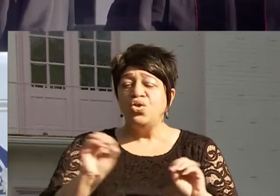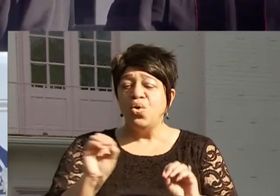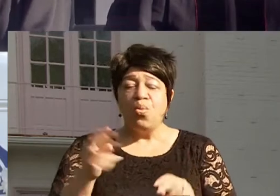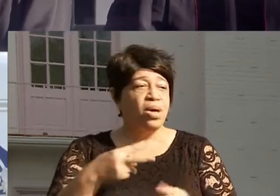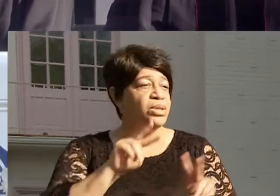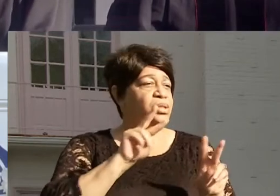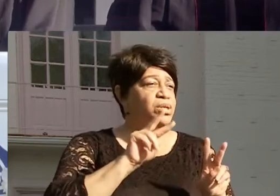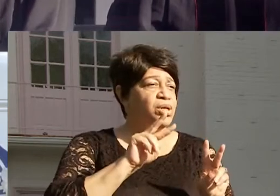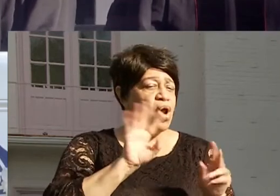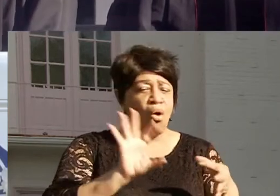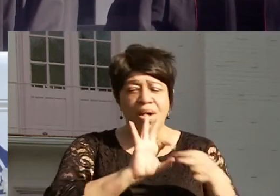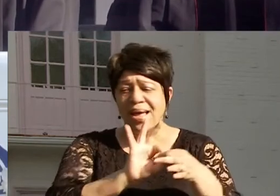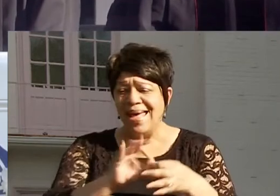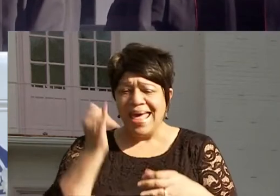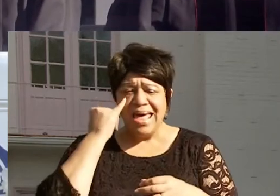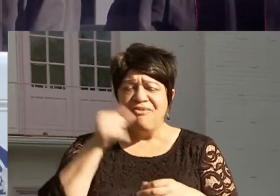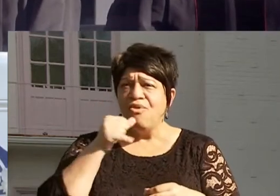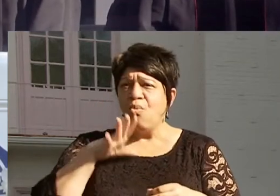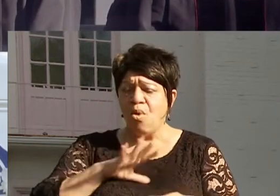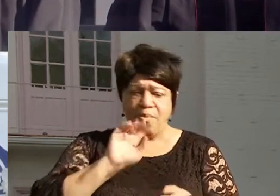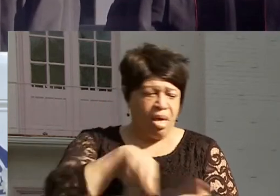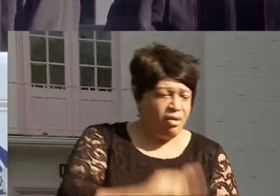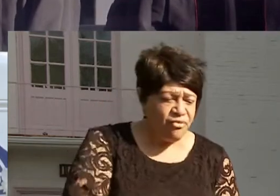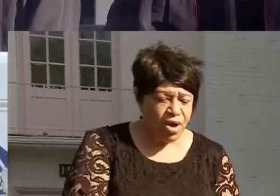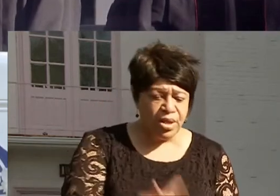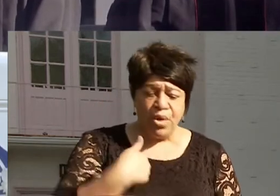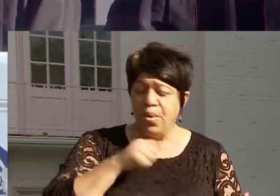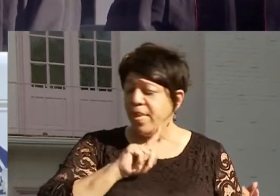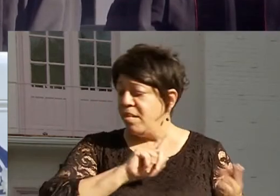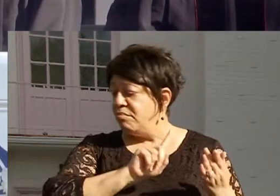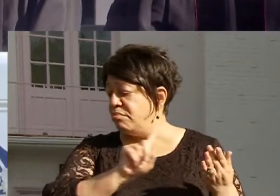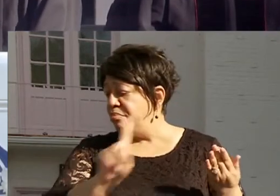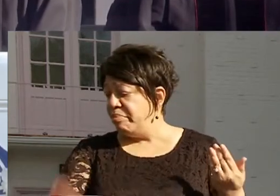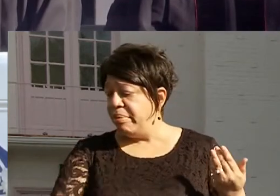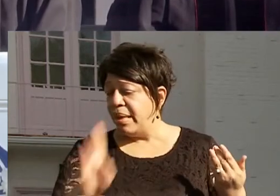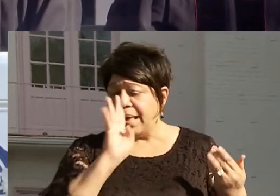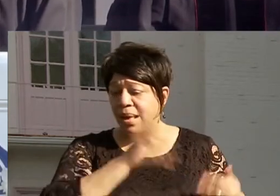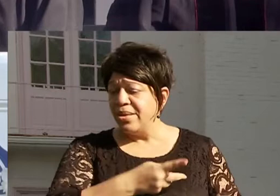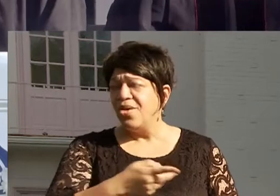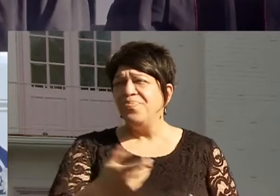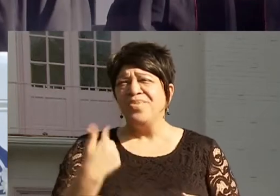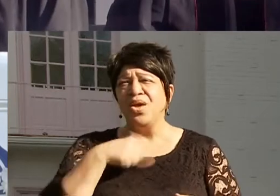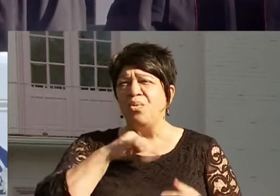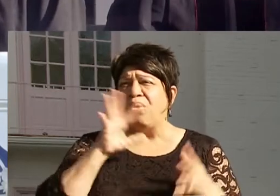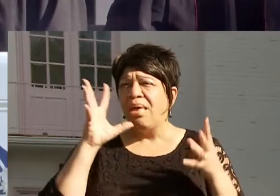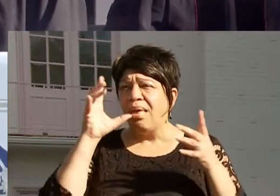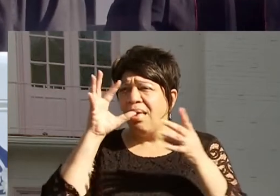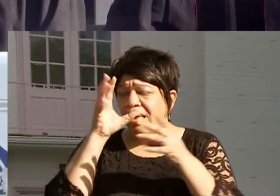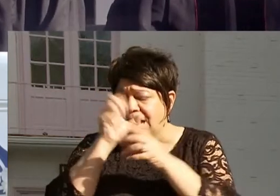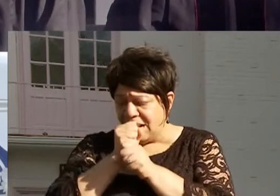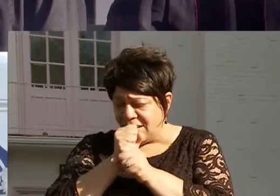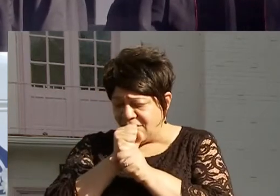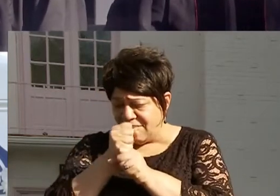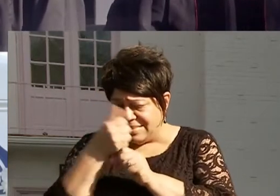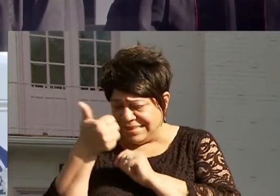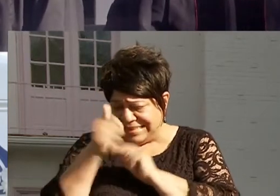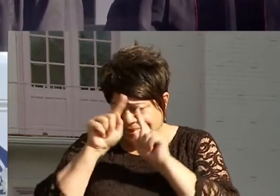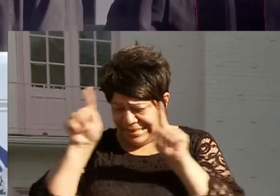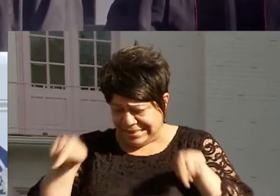a woman were to fall down, many of us will walk right by without even noticing. We are fully absorbed in our own bubbles.